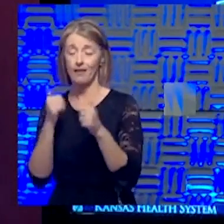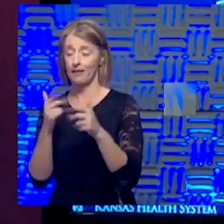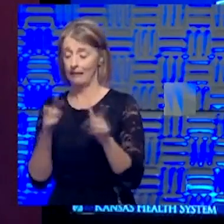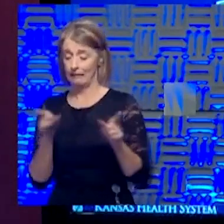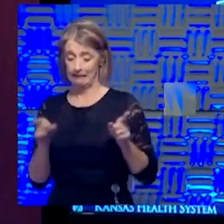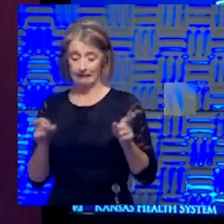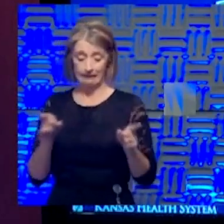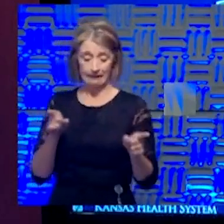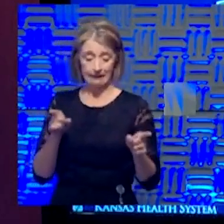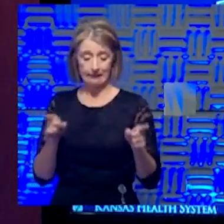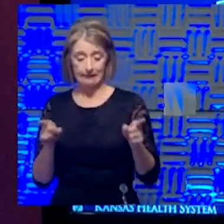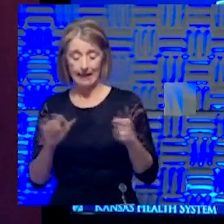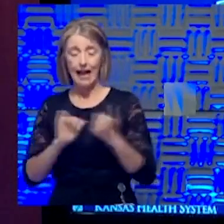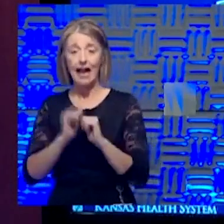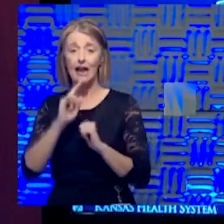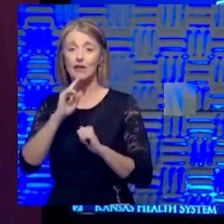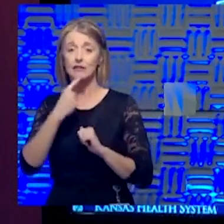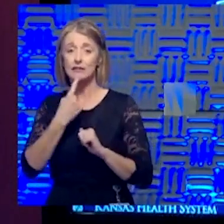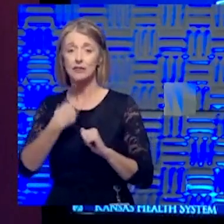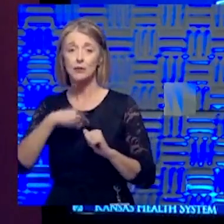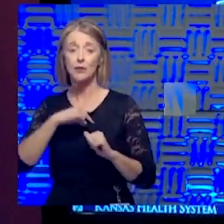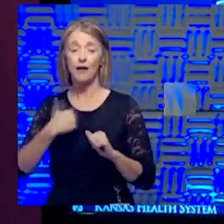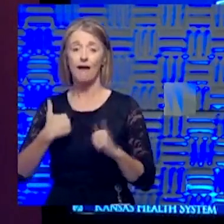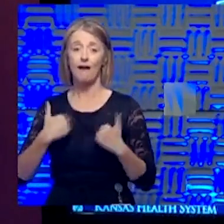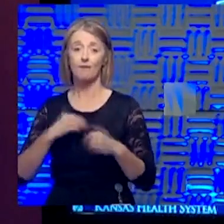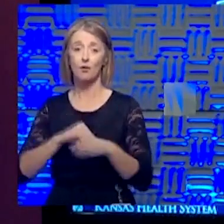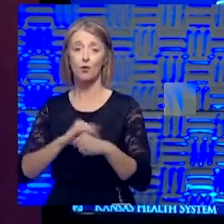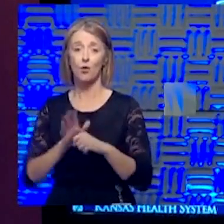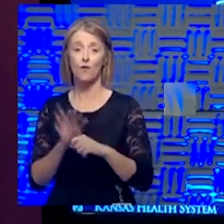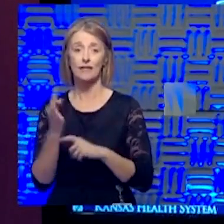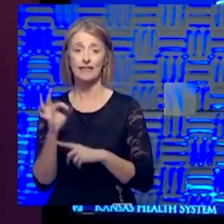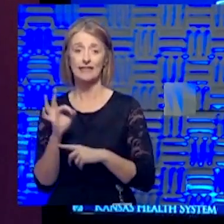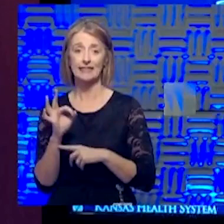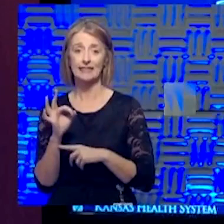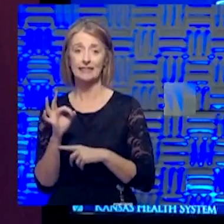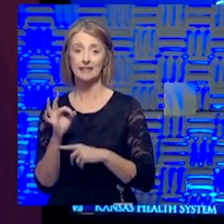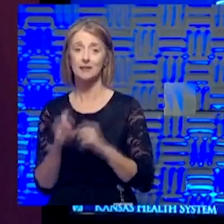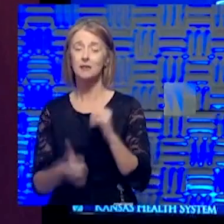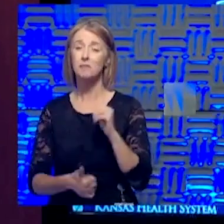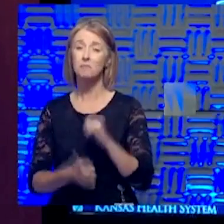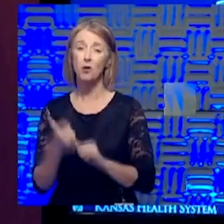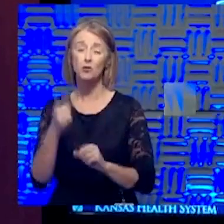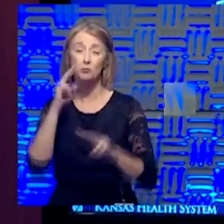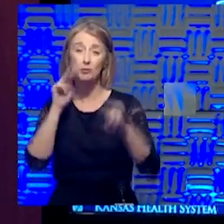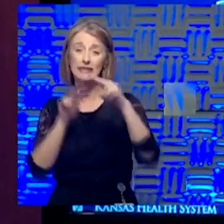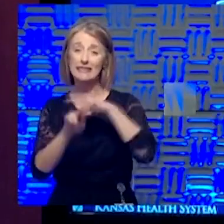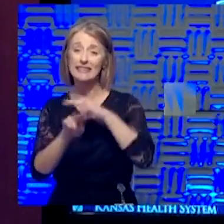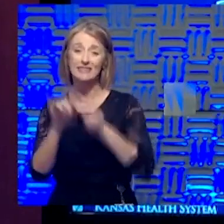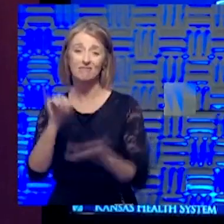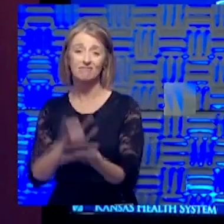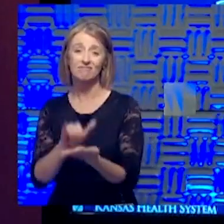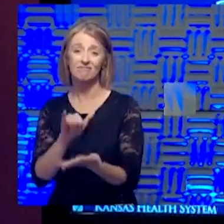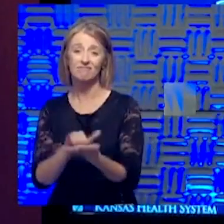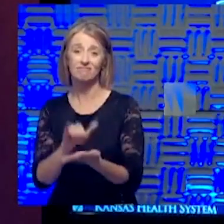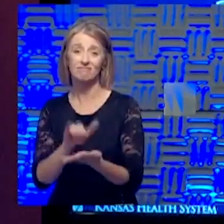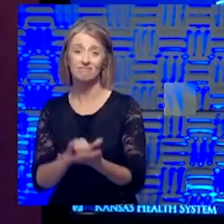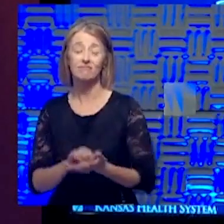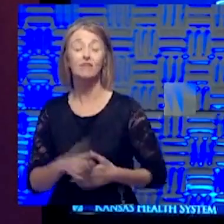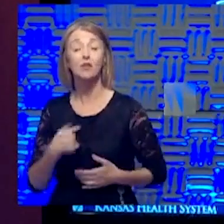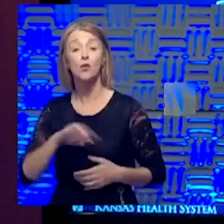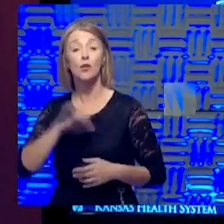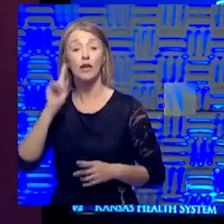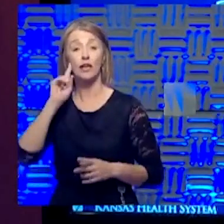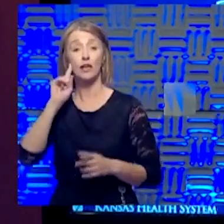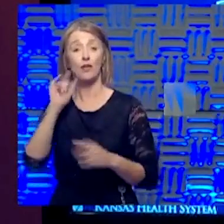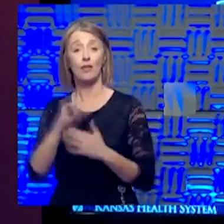way or the other for how serious we're going to have COVID-19. Most of all, it's just unpredictable. And you can hear that in our